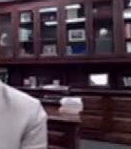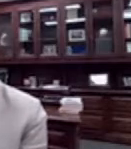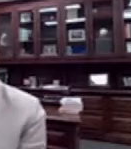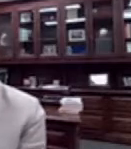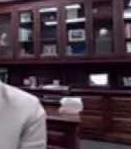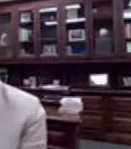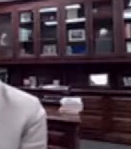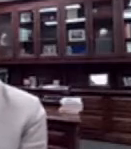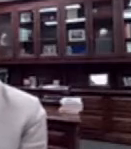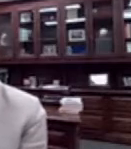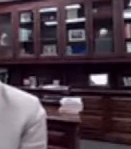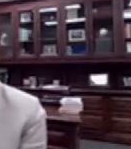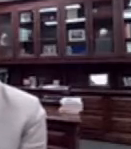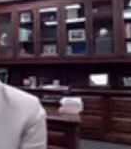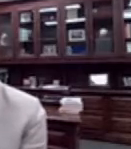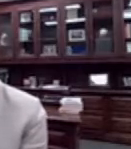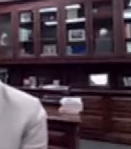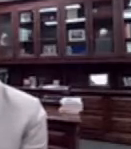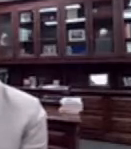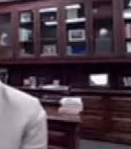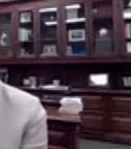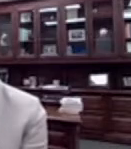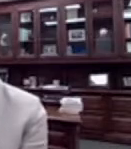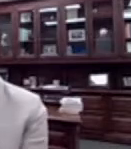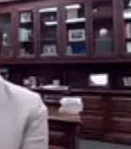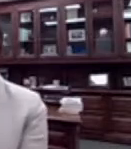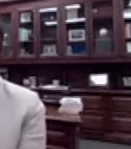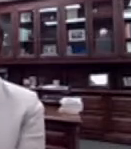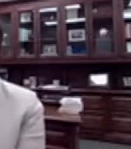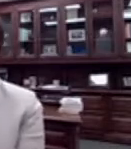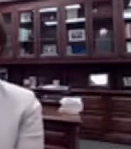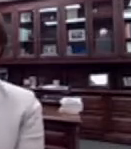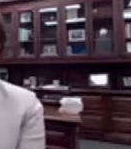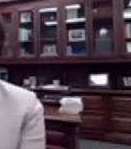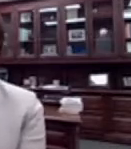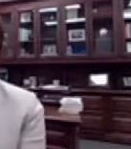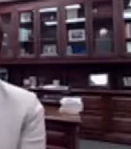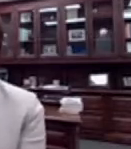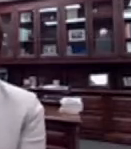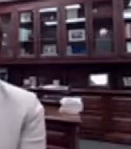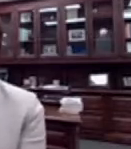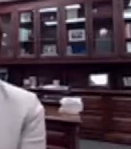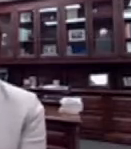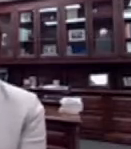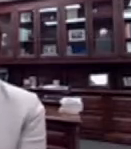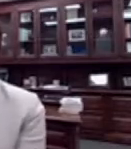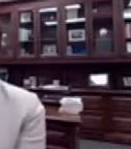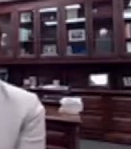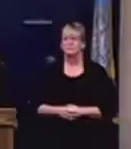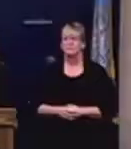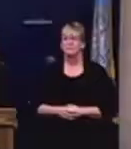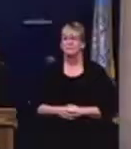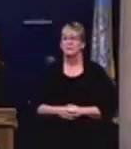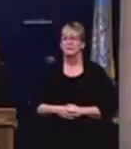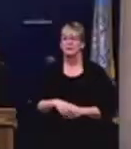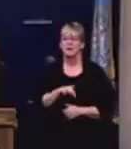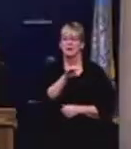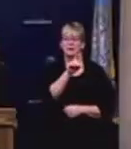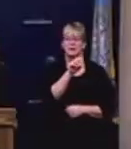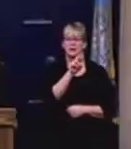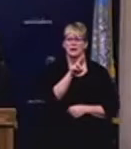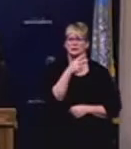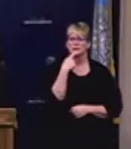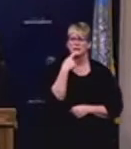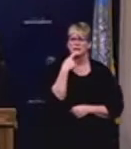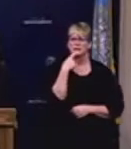how it lines up with what we're doing here in our state? I think pretty similarly to the New York study, in terms of the